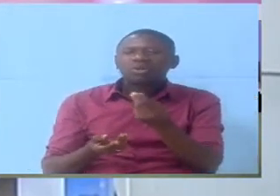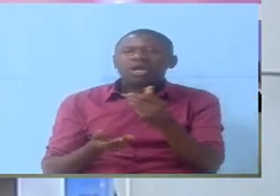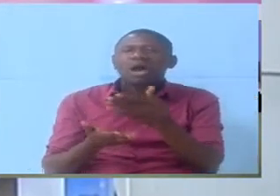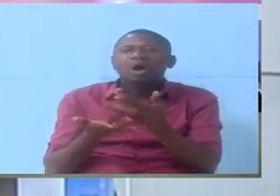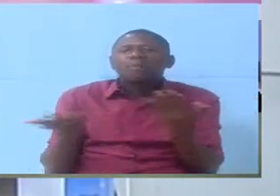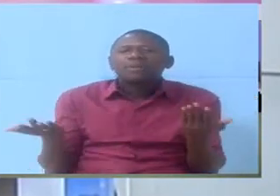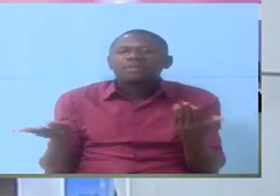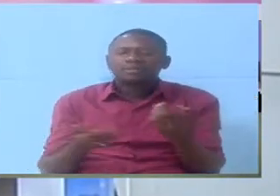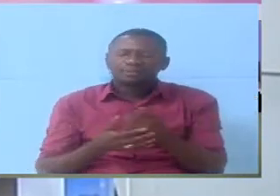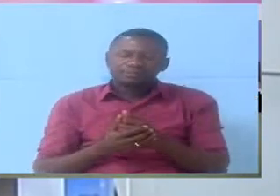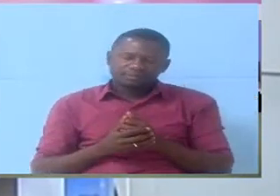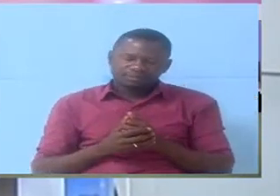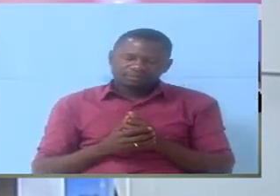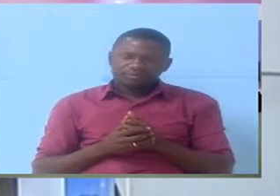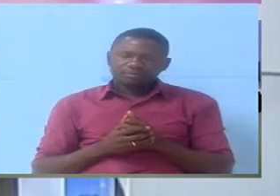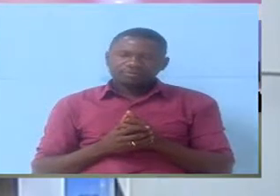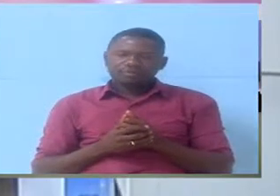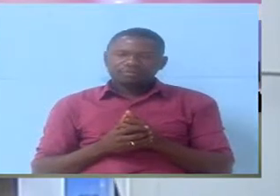about